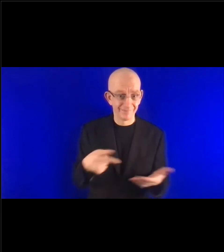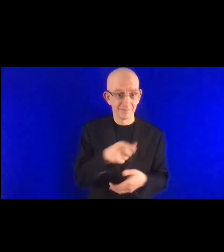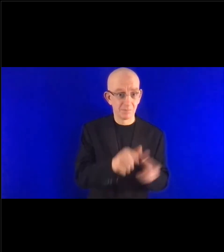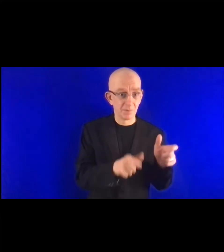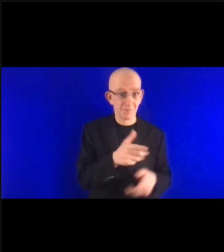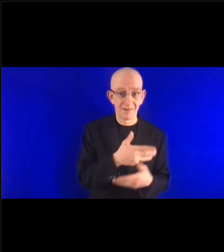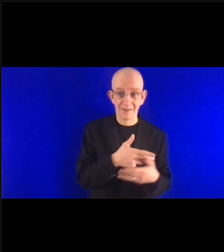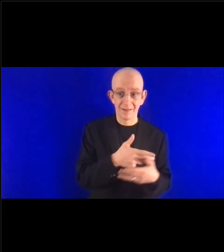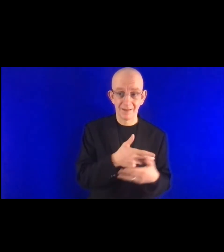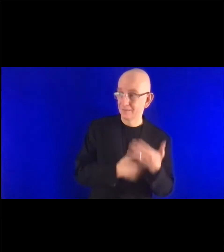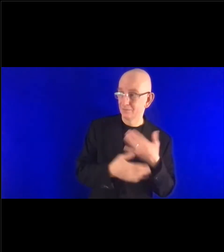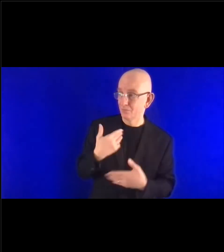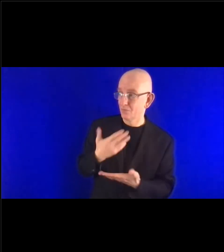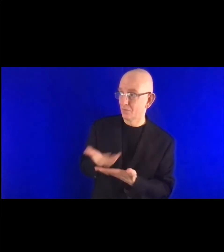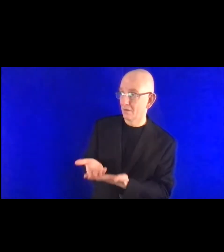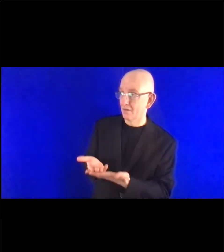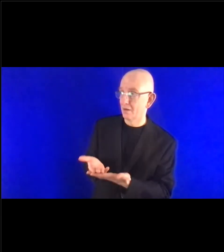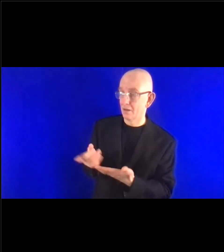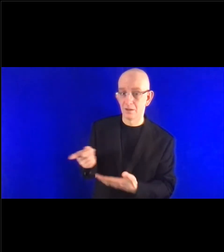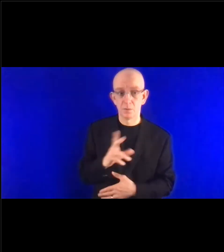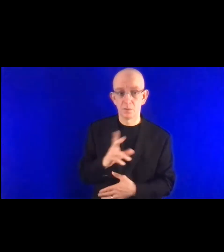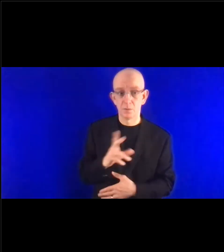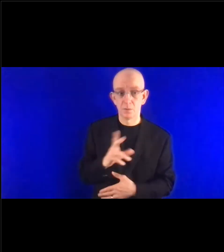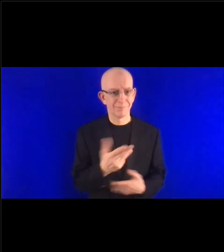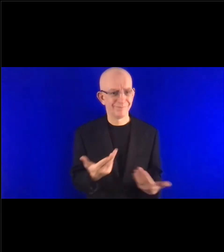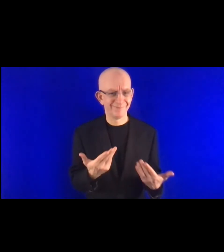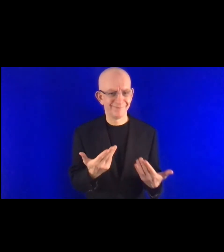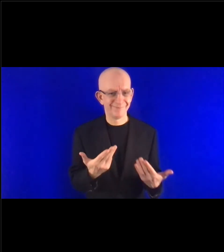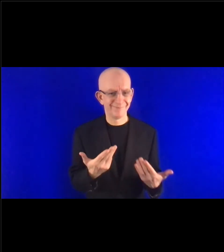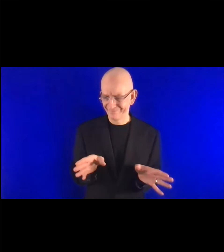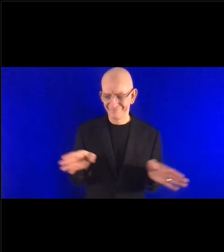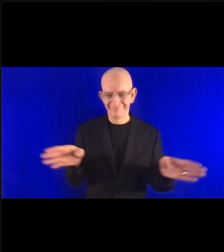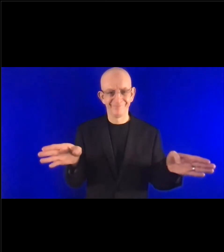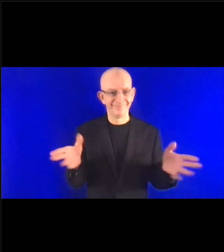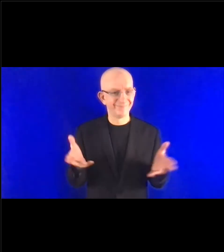need stakeholders from the UN system,